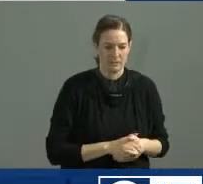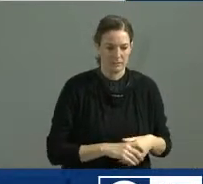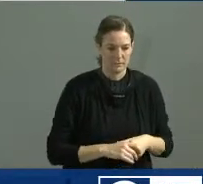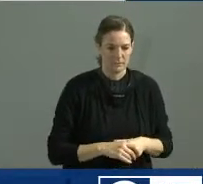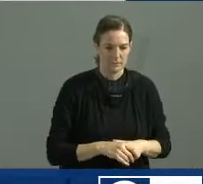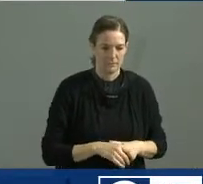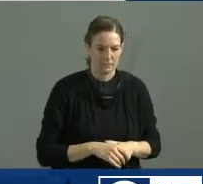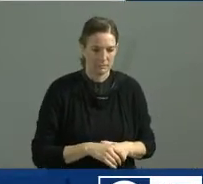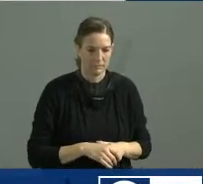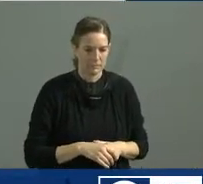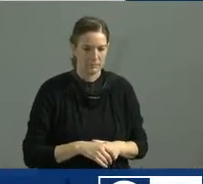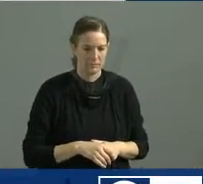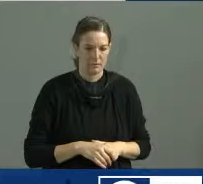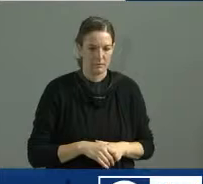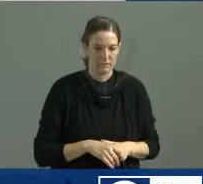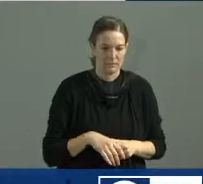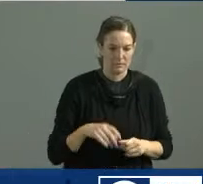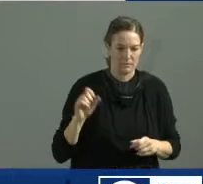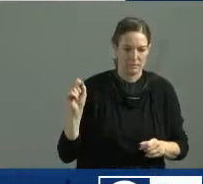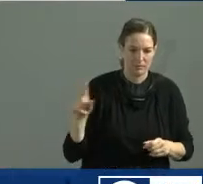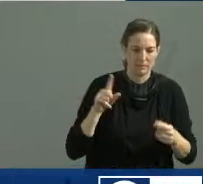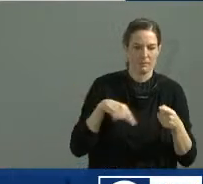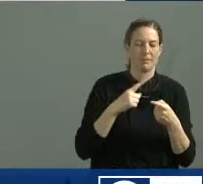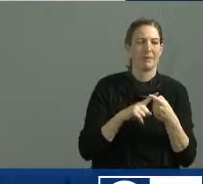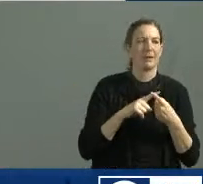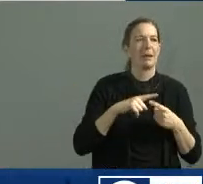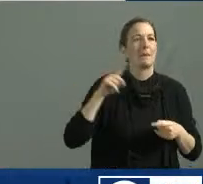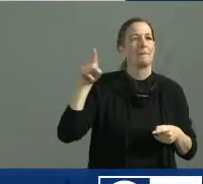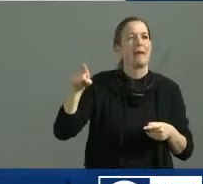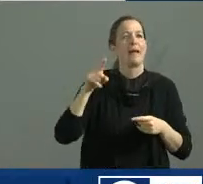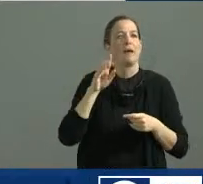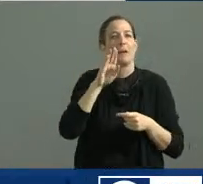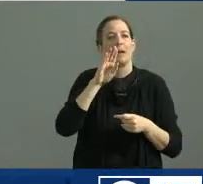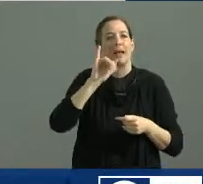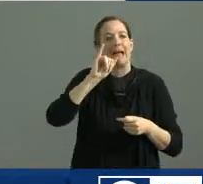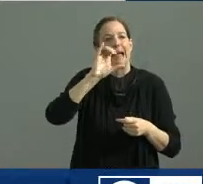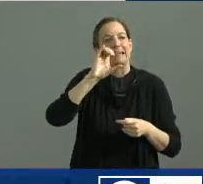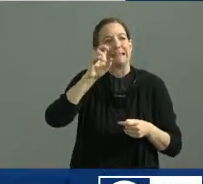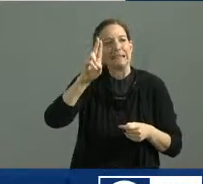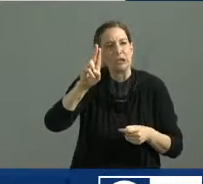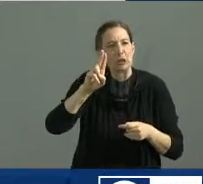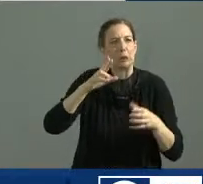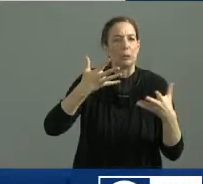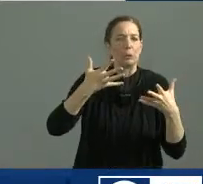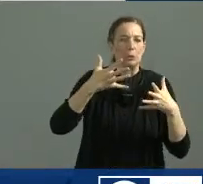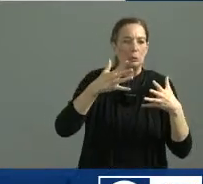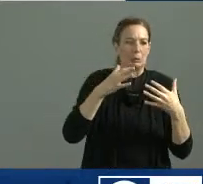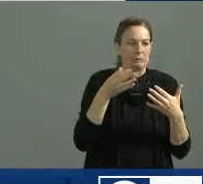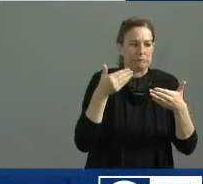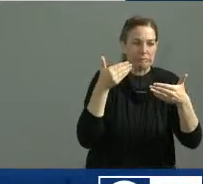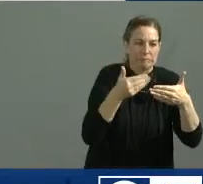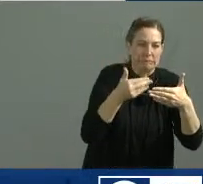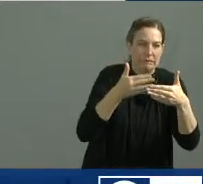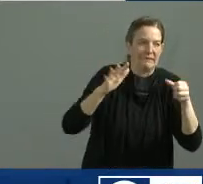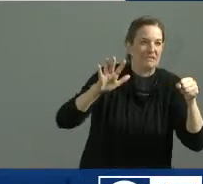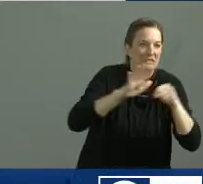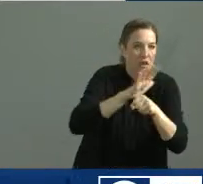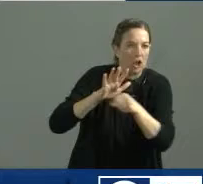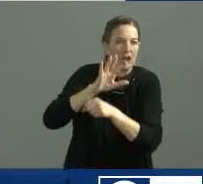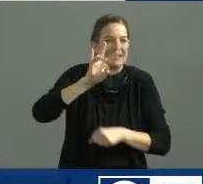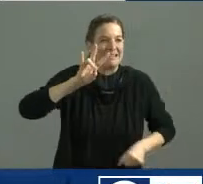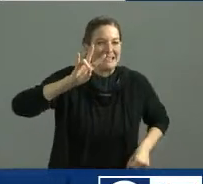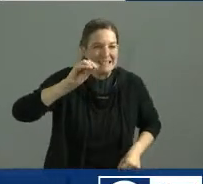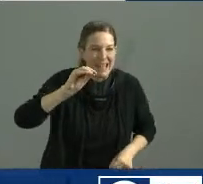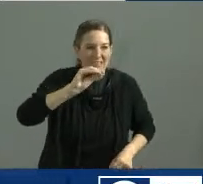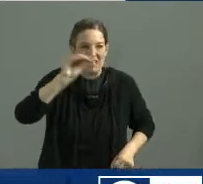Howie mentioned 7% bed capacity, ICU beds are filling up. And I'm looking at this story that was reported in the